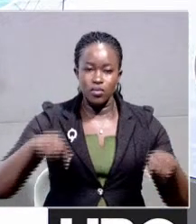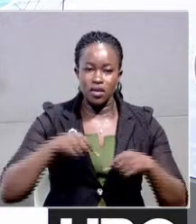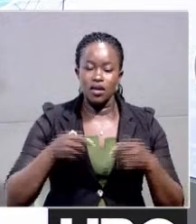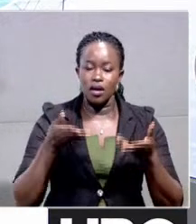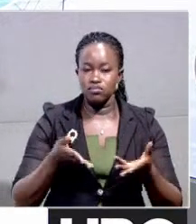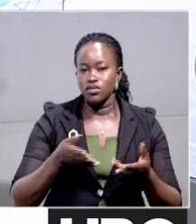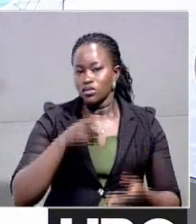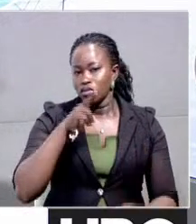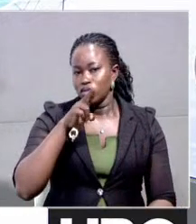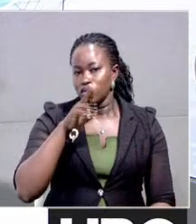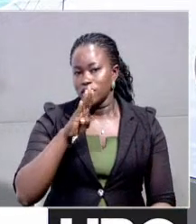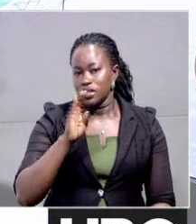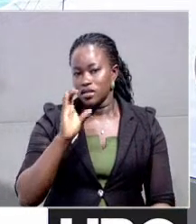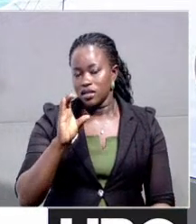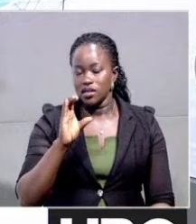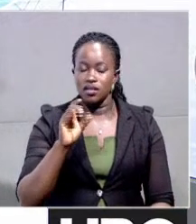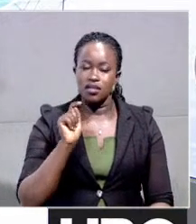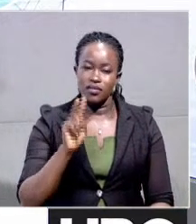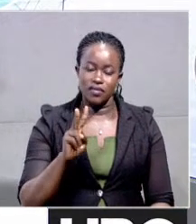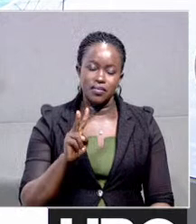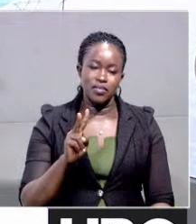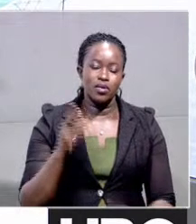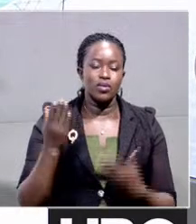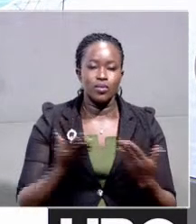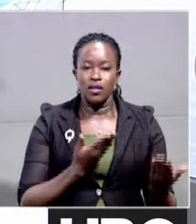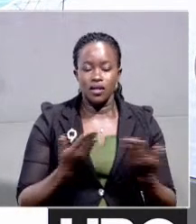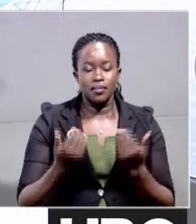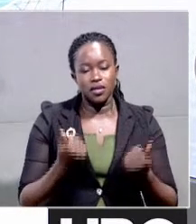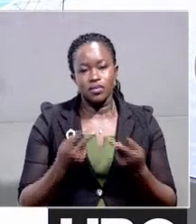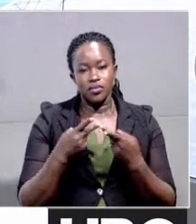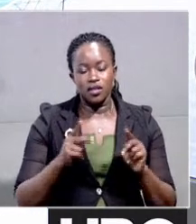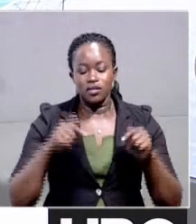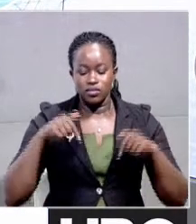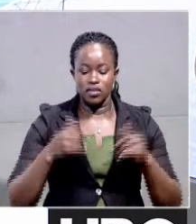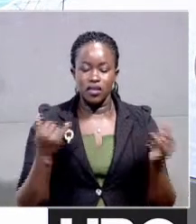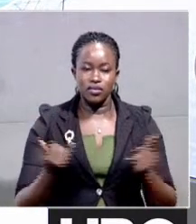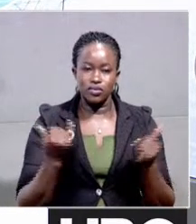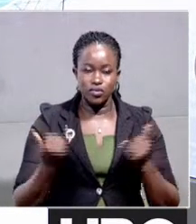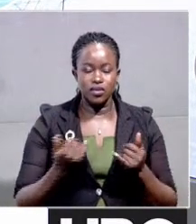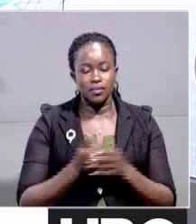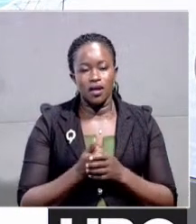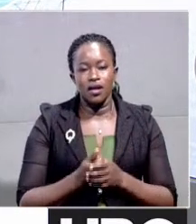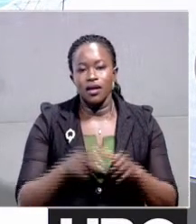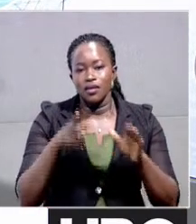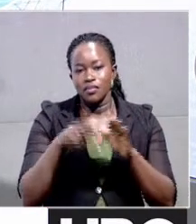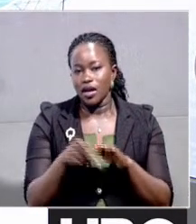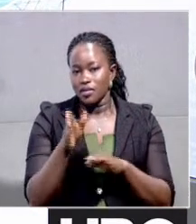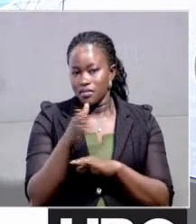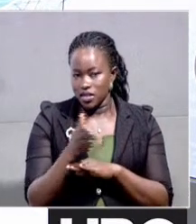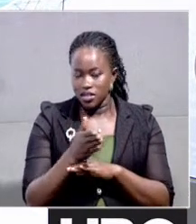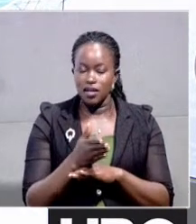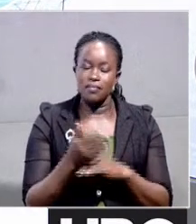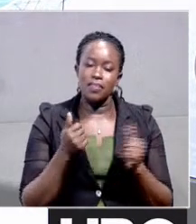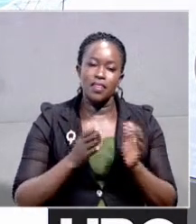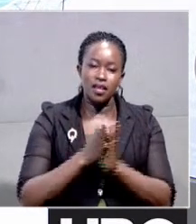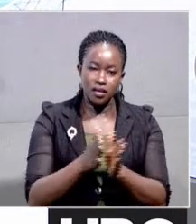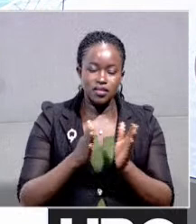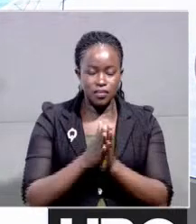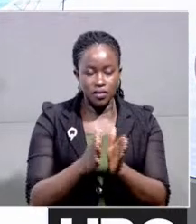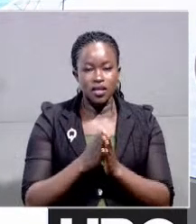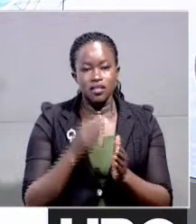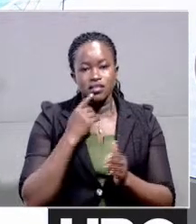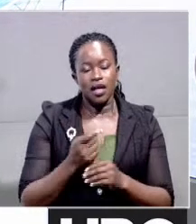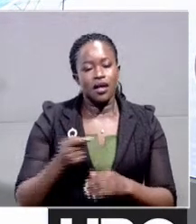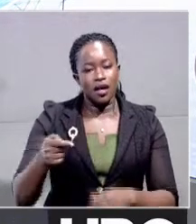and online from Broadcast House here on Nile Avenue. And let's get started. The Prime Minister, Robin Nabanja, has described the